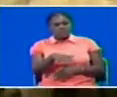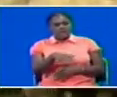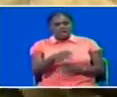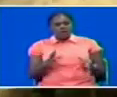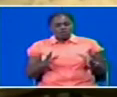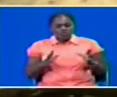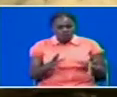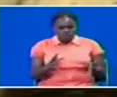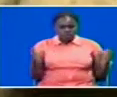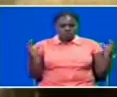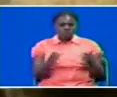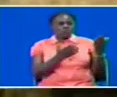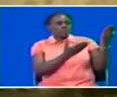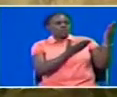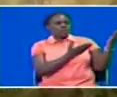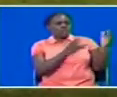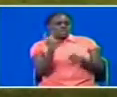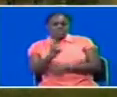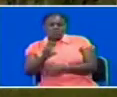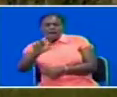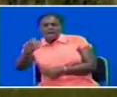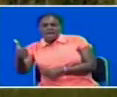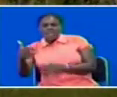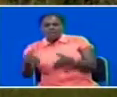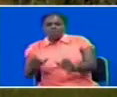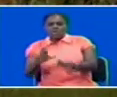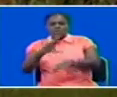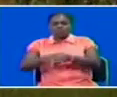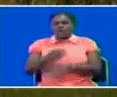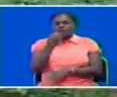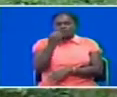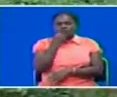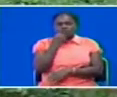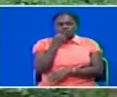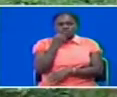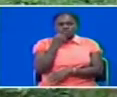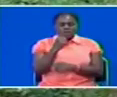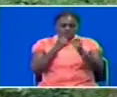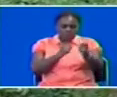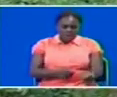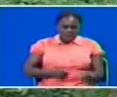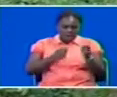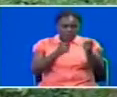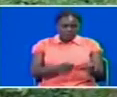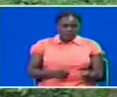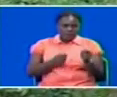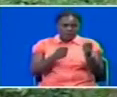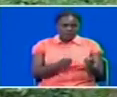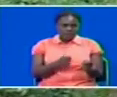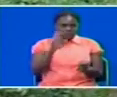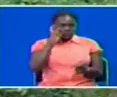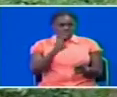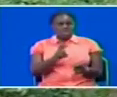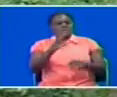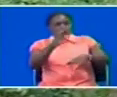this pastoral community to look for alternative sources of food and income. Ukulima ni tumeona ni